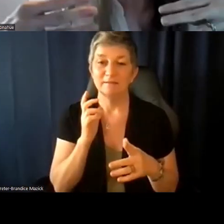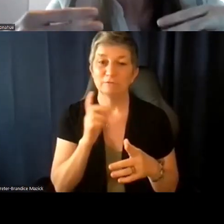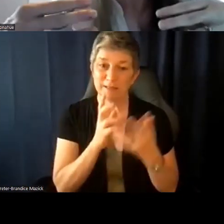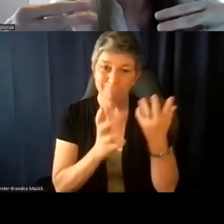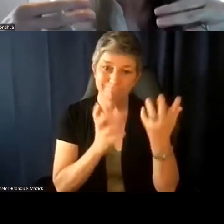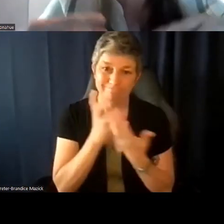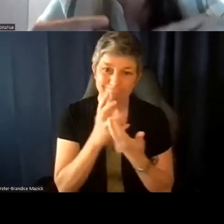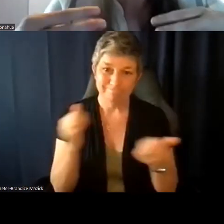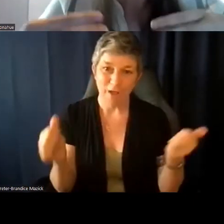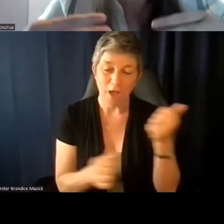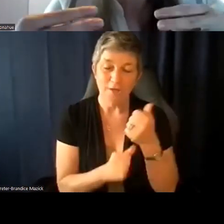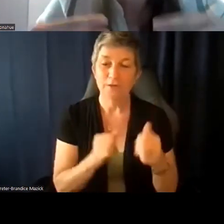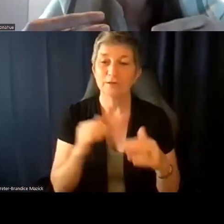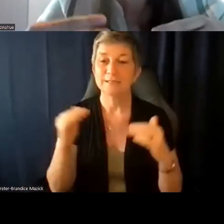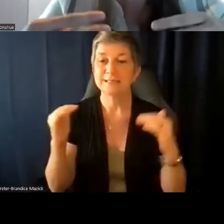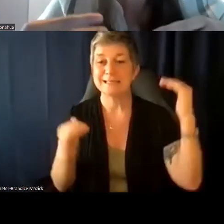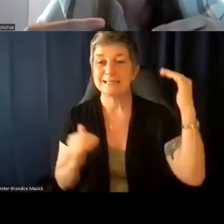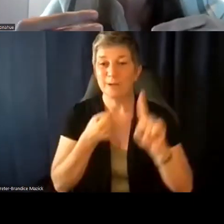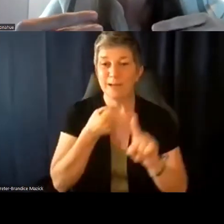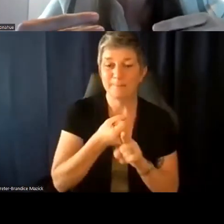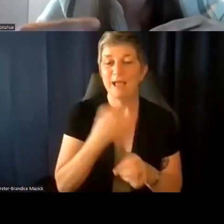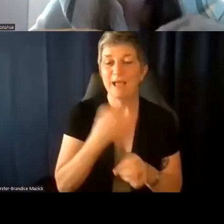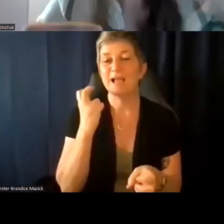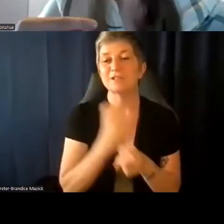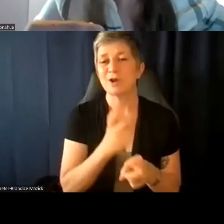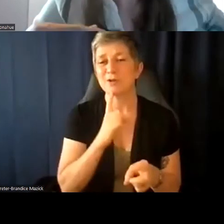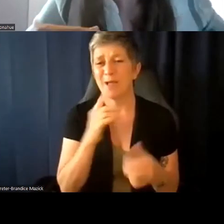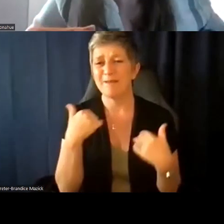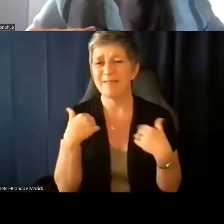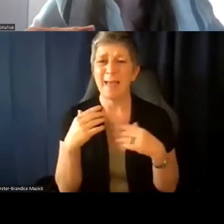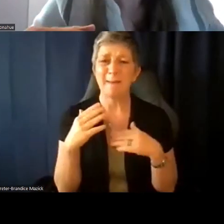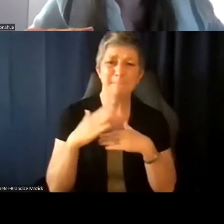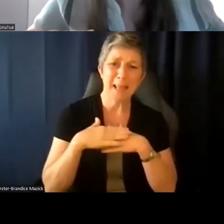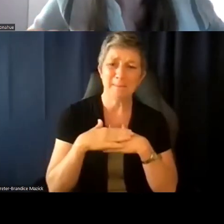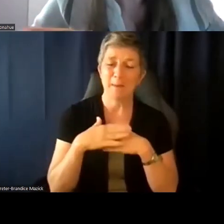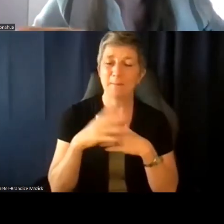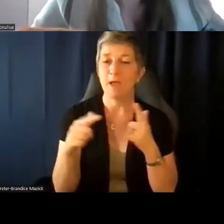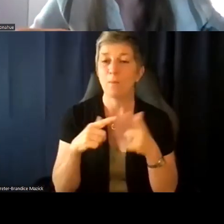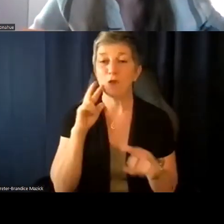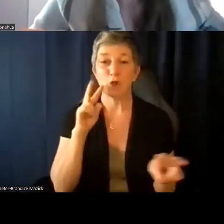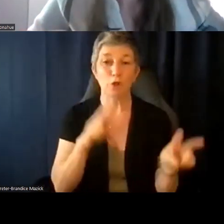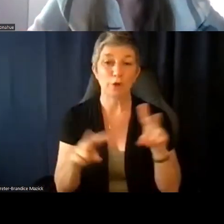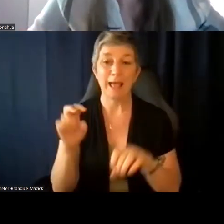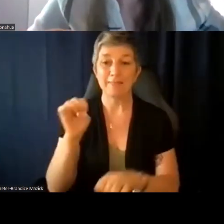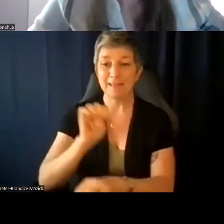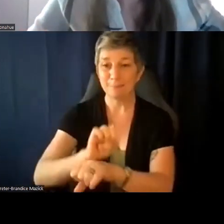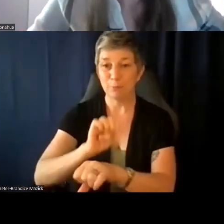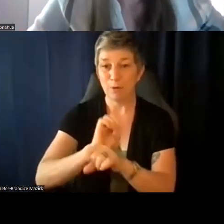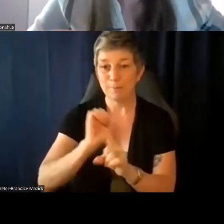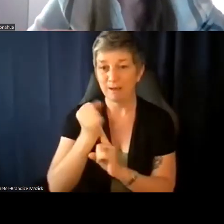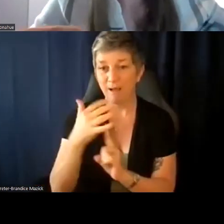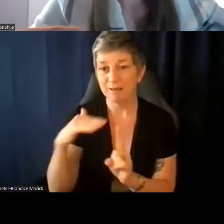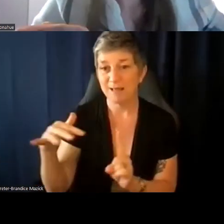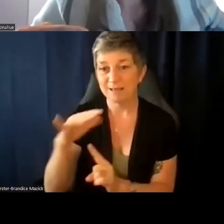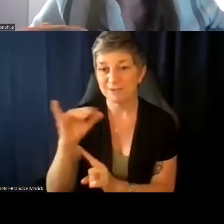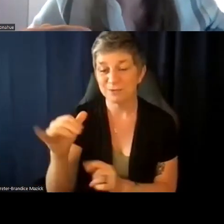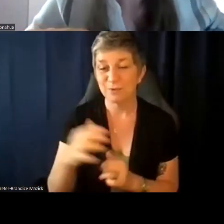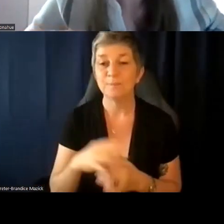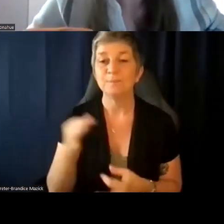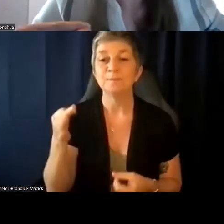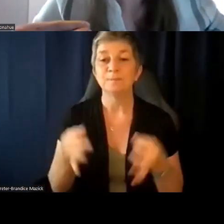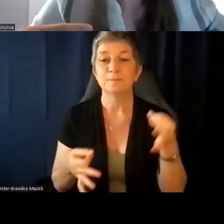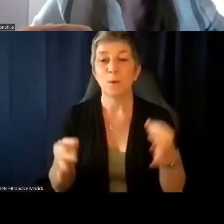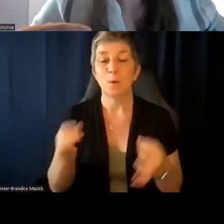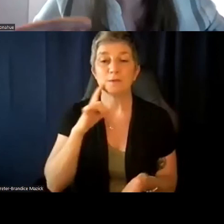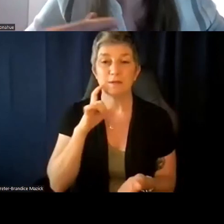really hard to establish that threshold. And when you look at the employment context, you know, the courts have